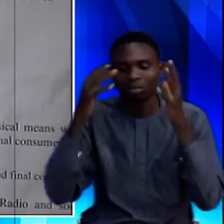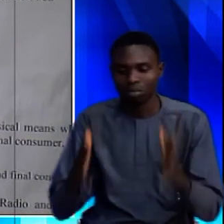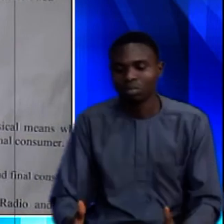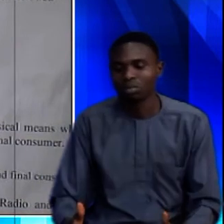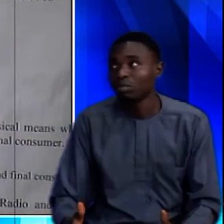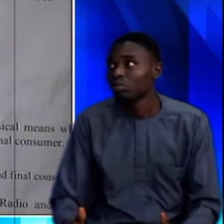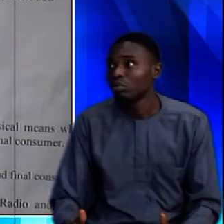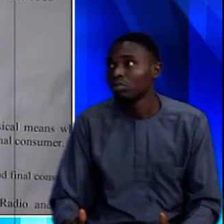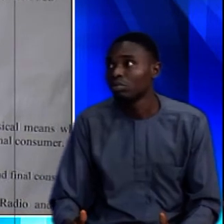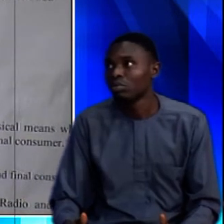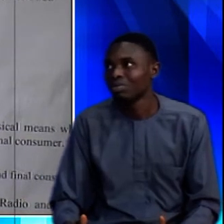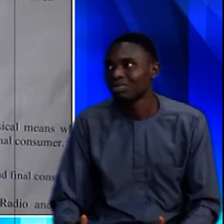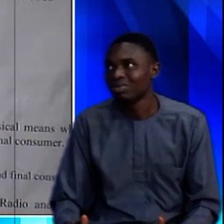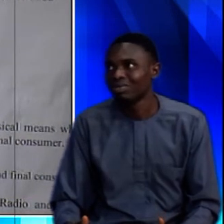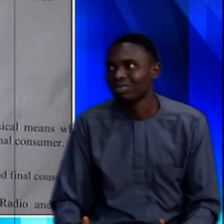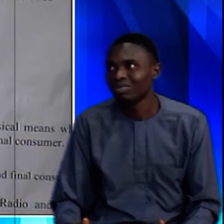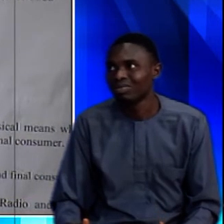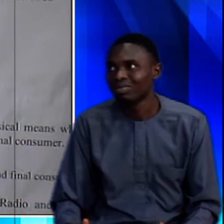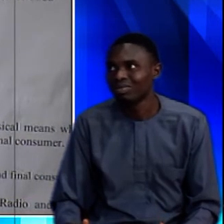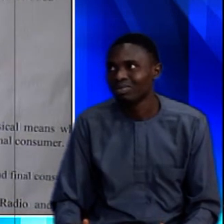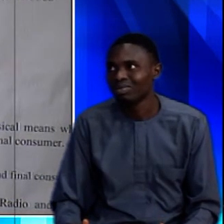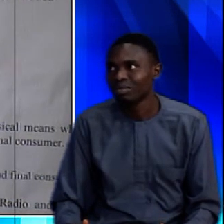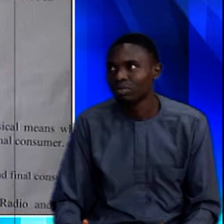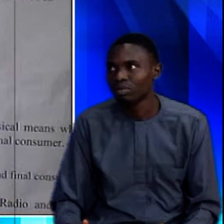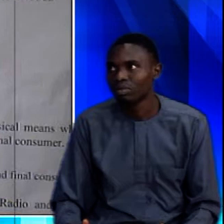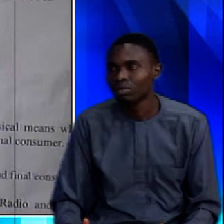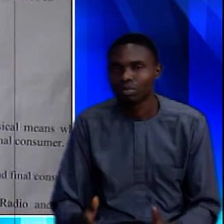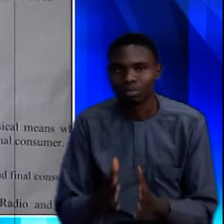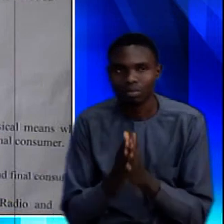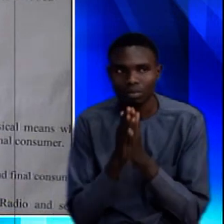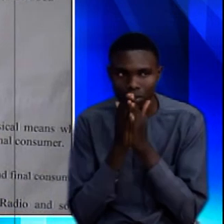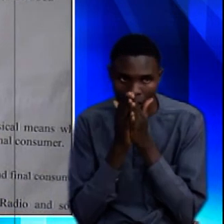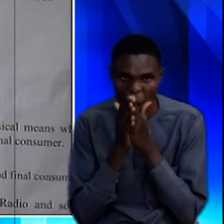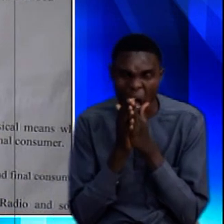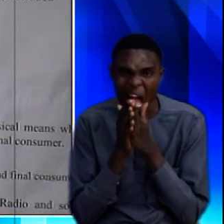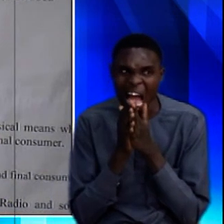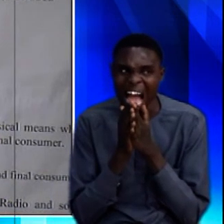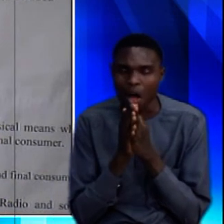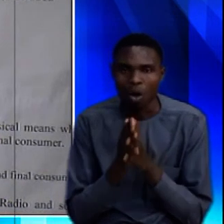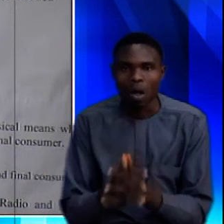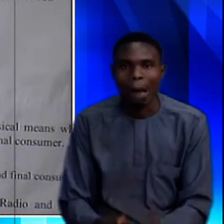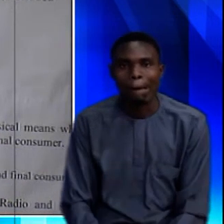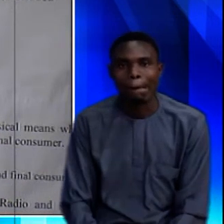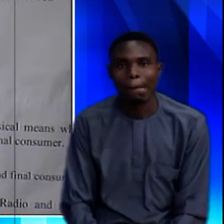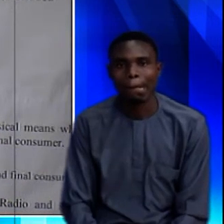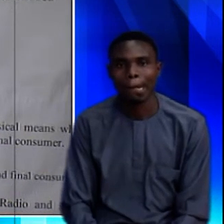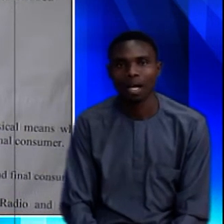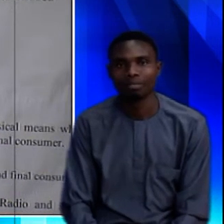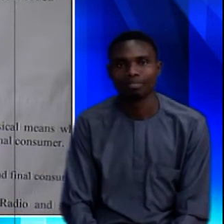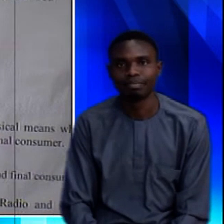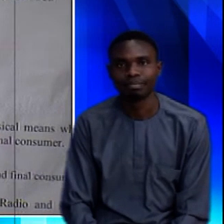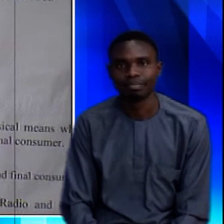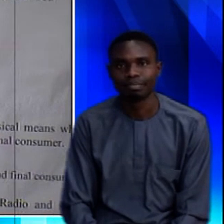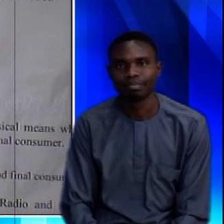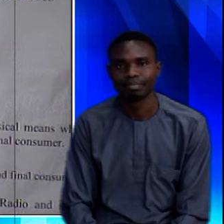Okay, when we say he advertised, he now said, tell people about the existing product. Maybe that a new product that come into the market, maybe you are not aware of it. You now